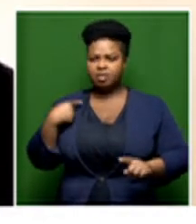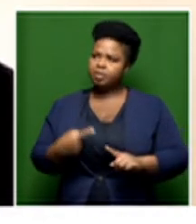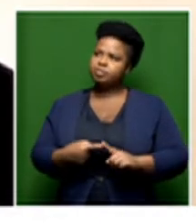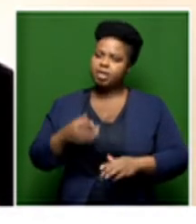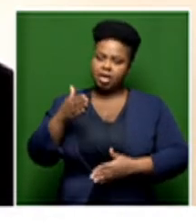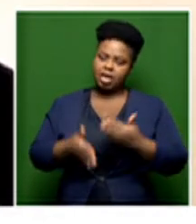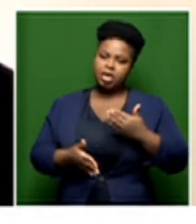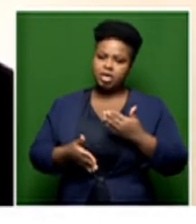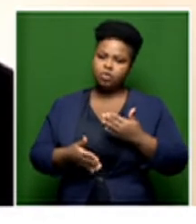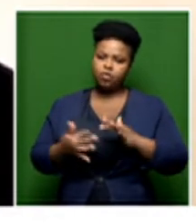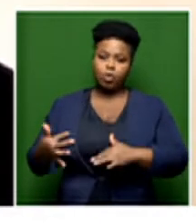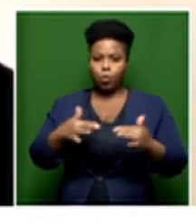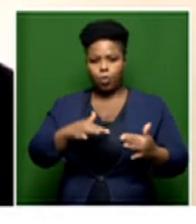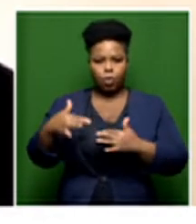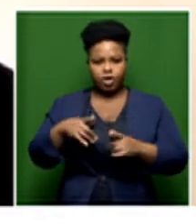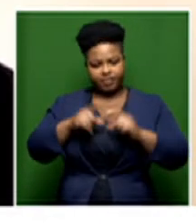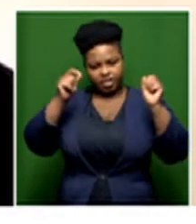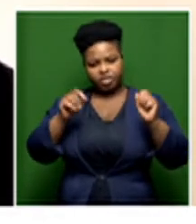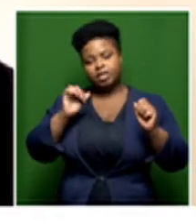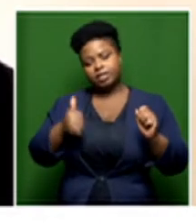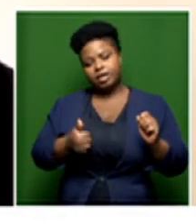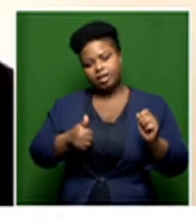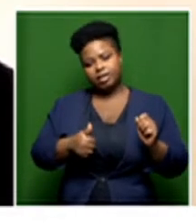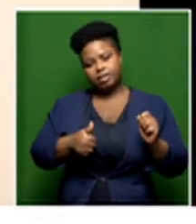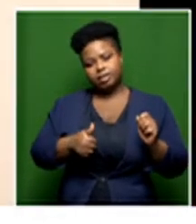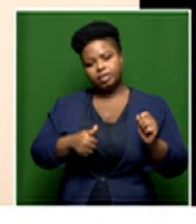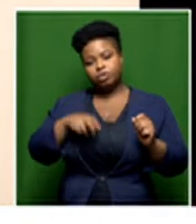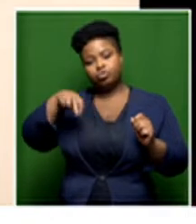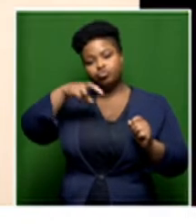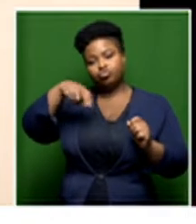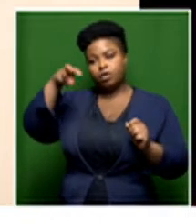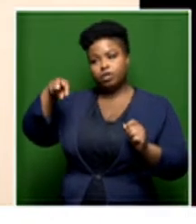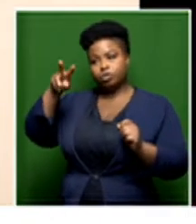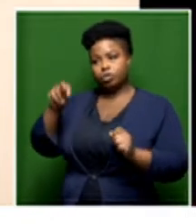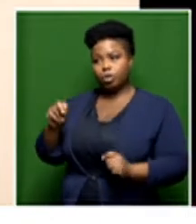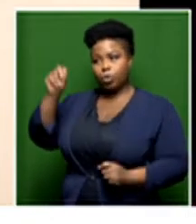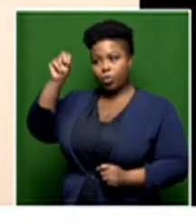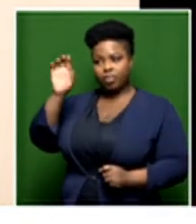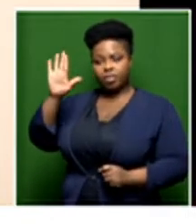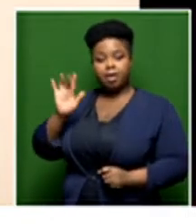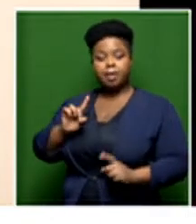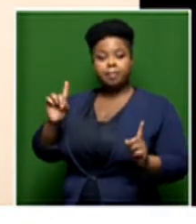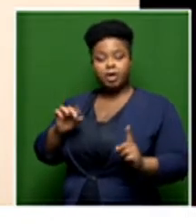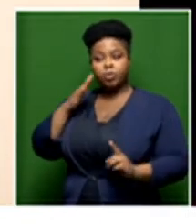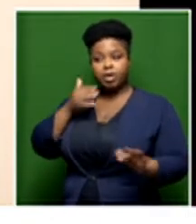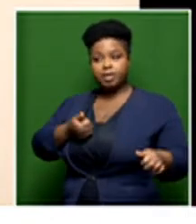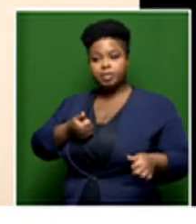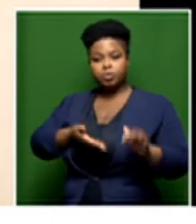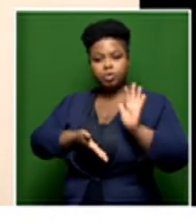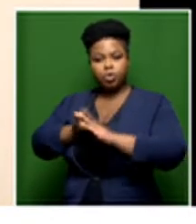until the end of the war, till she was able to travel to the north. But on her way home,